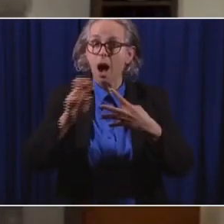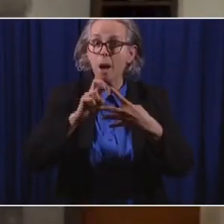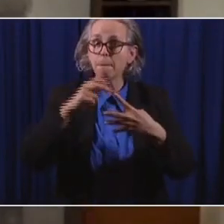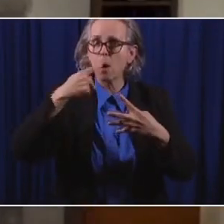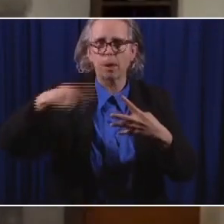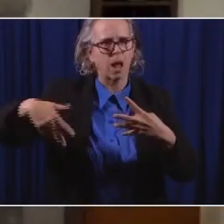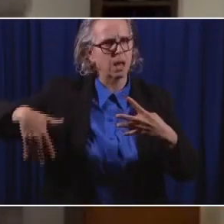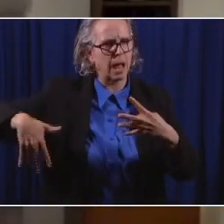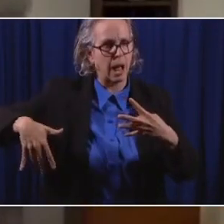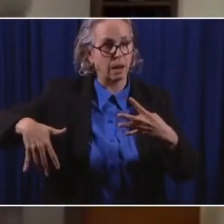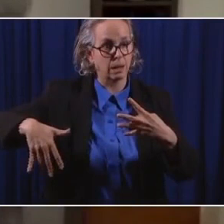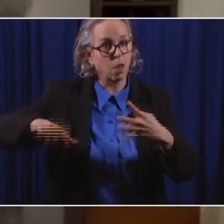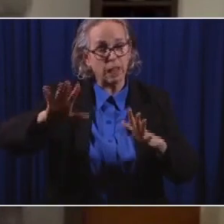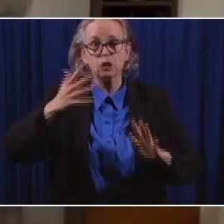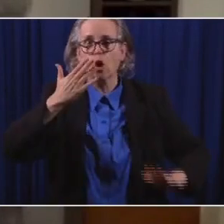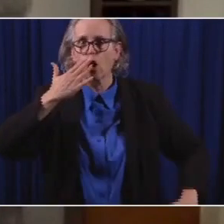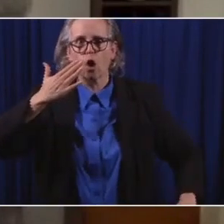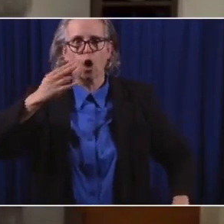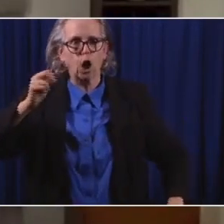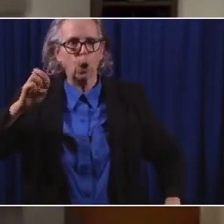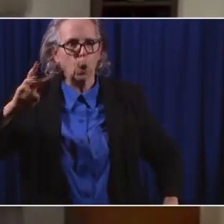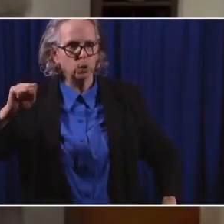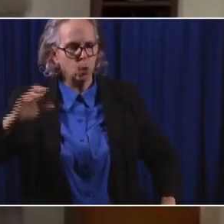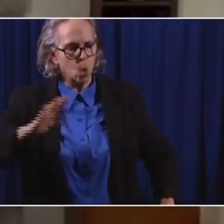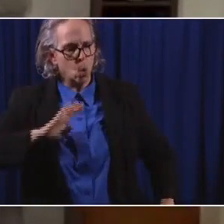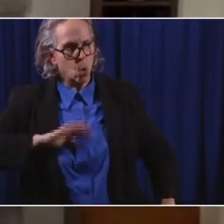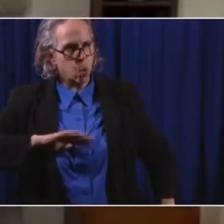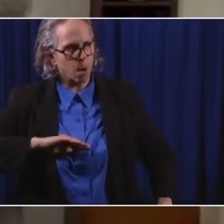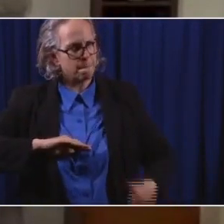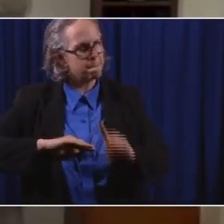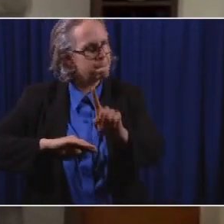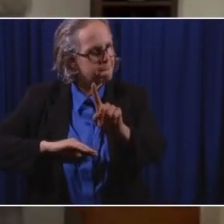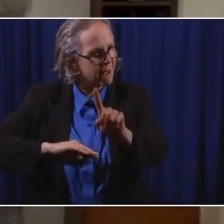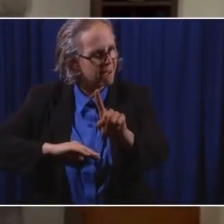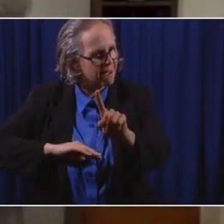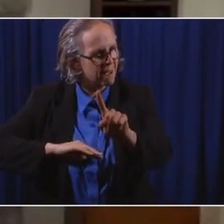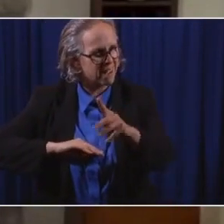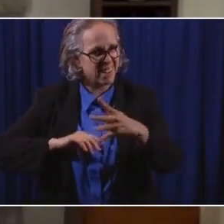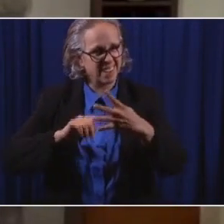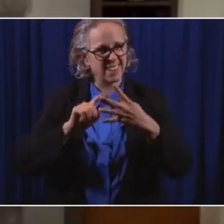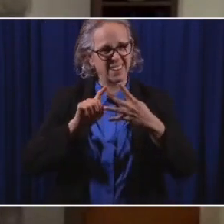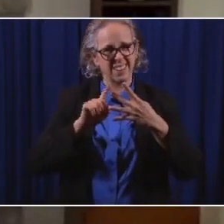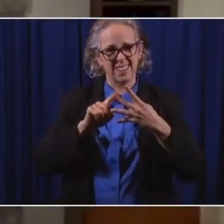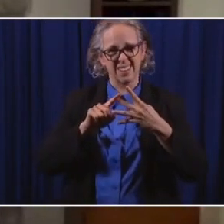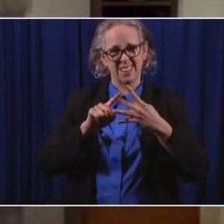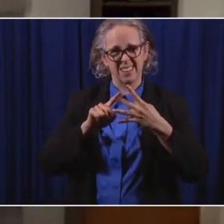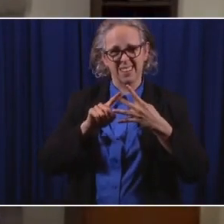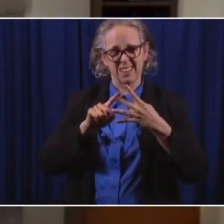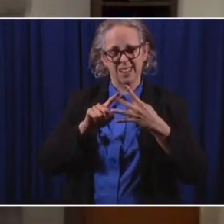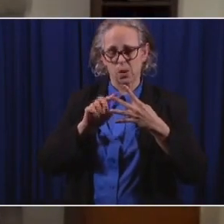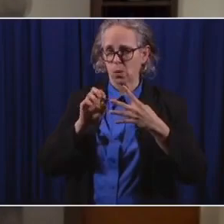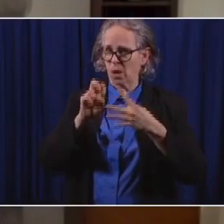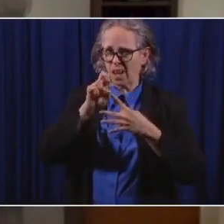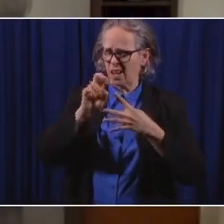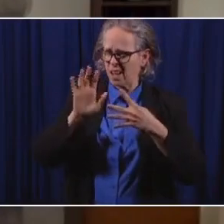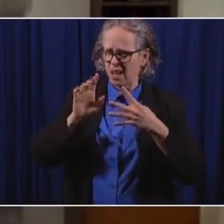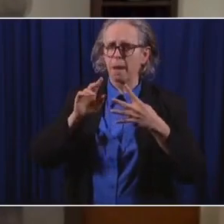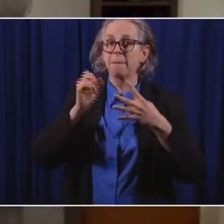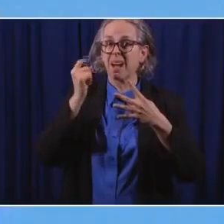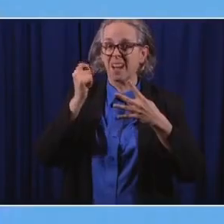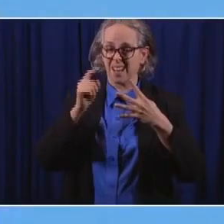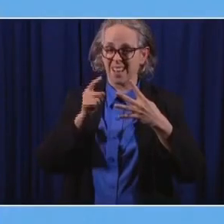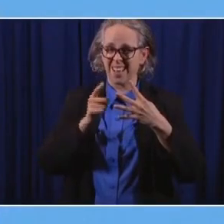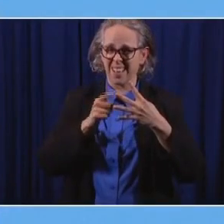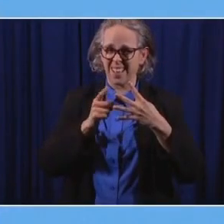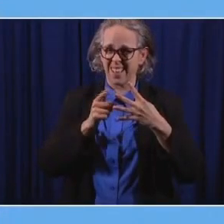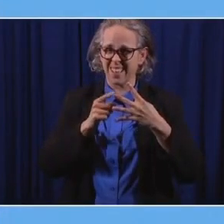about that in a moment. We no longer have a purple. We don't have any purple counties and no counties on our